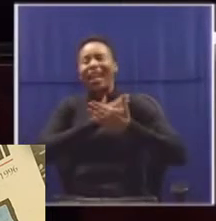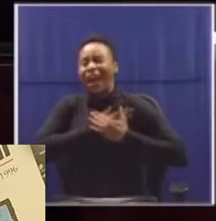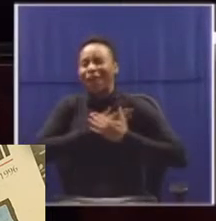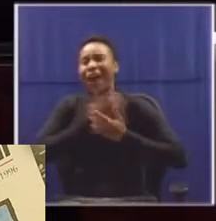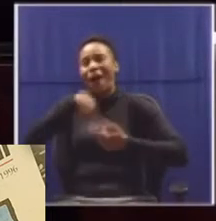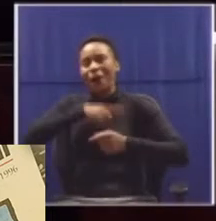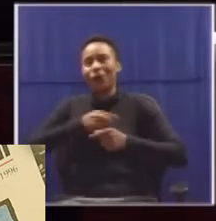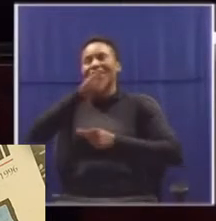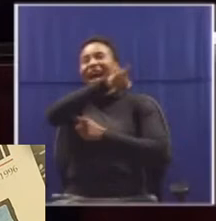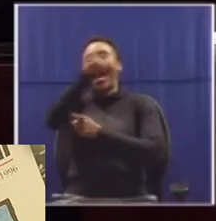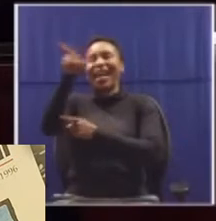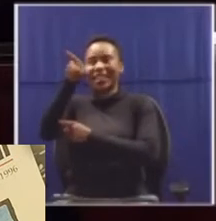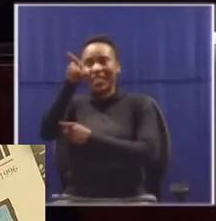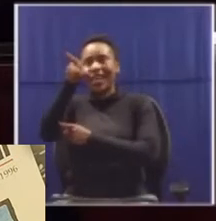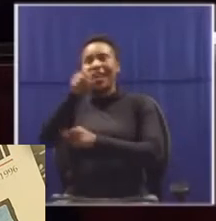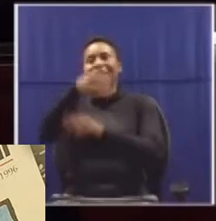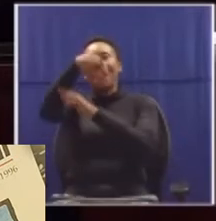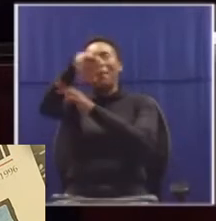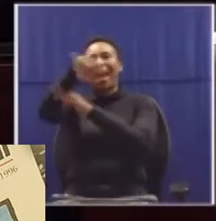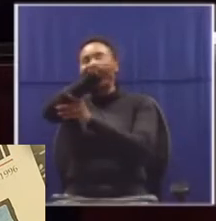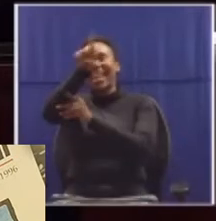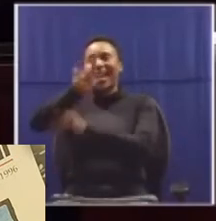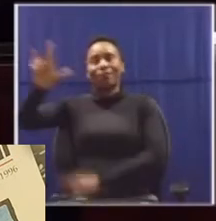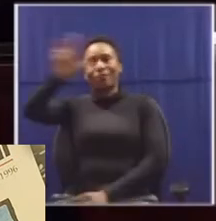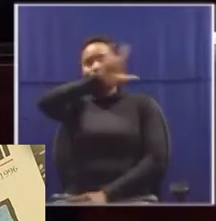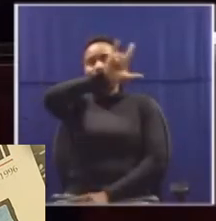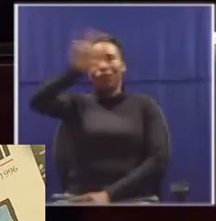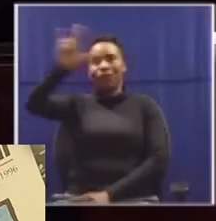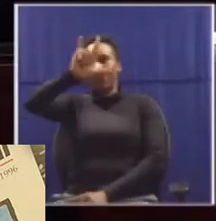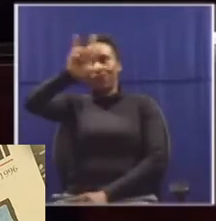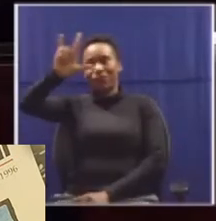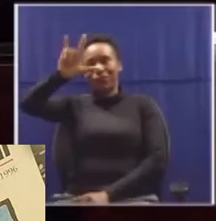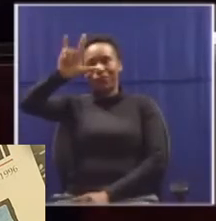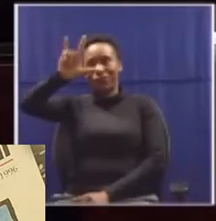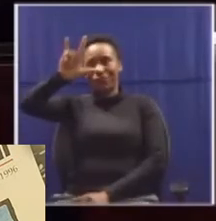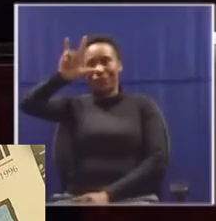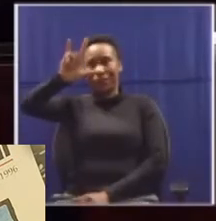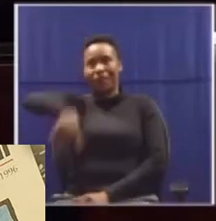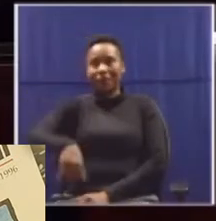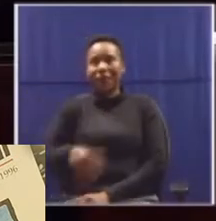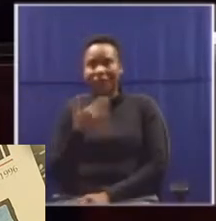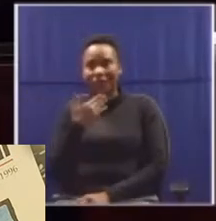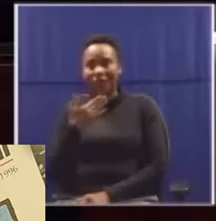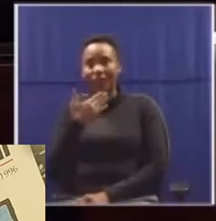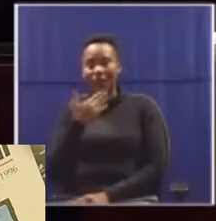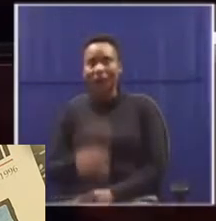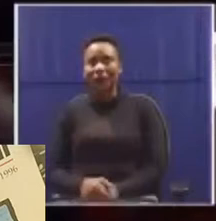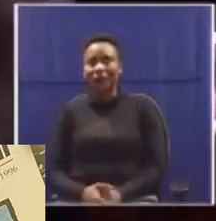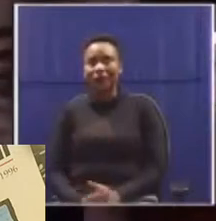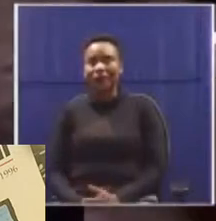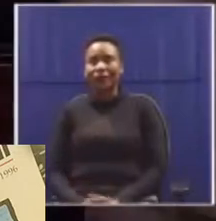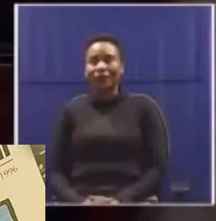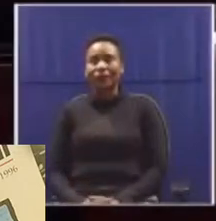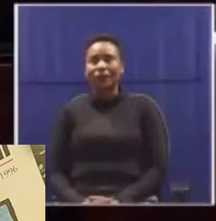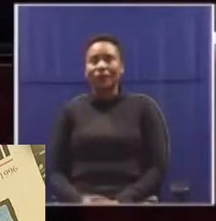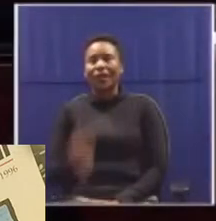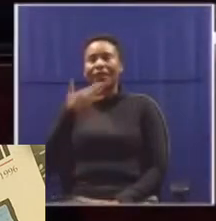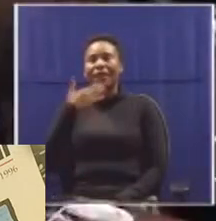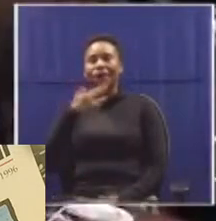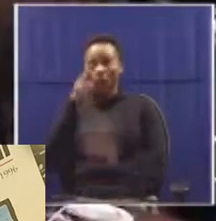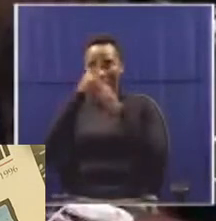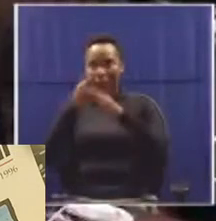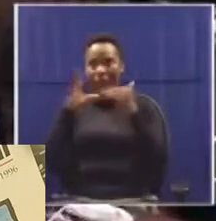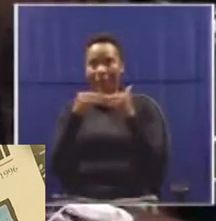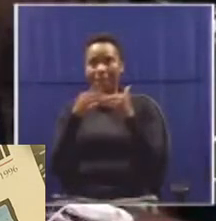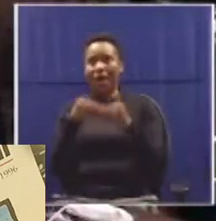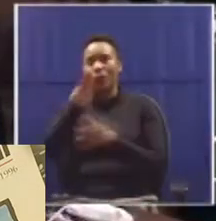in the back by this sign language which says I love you I thank you thank you and remember